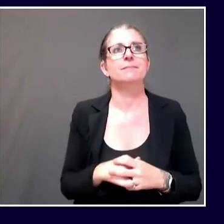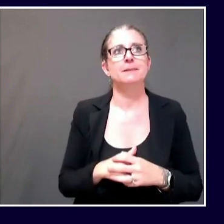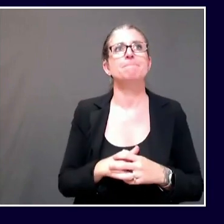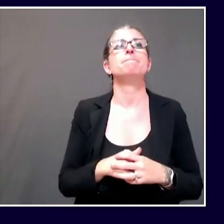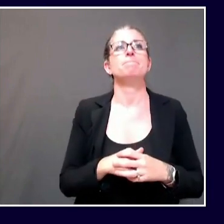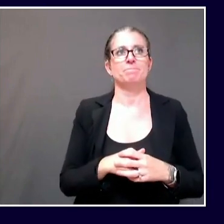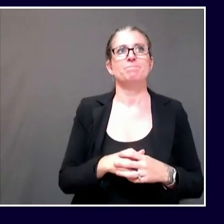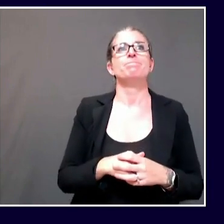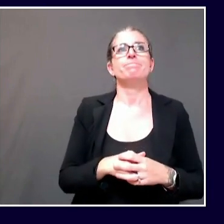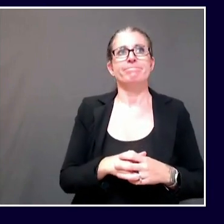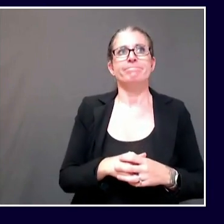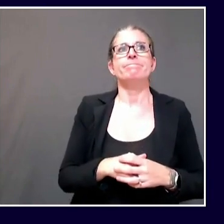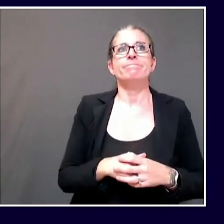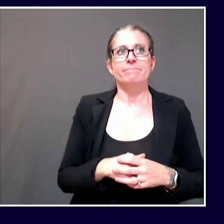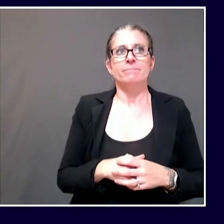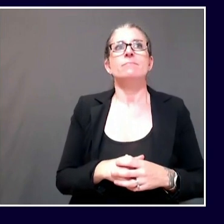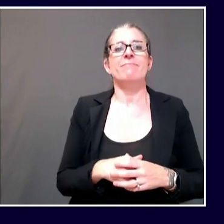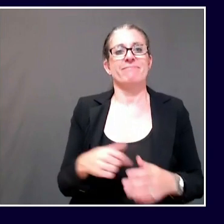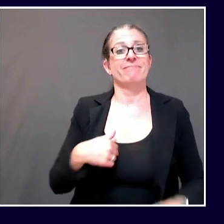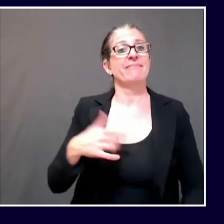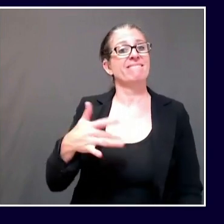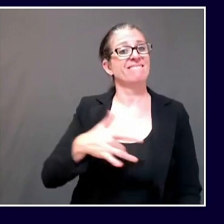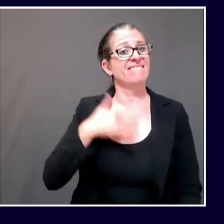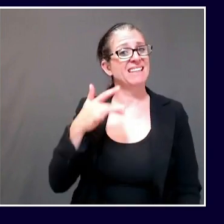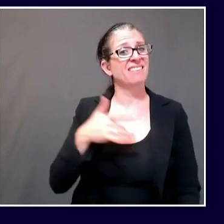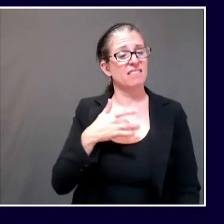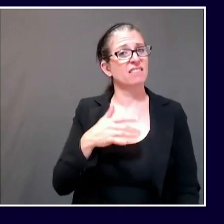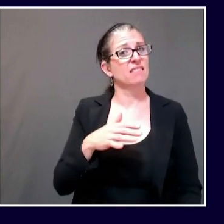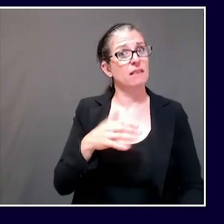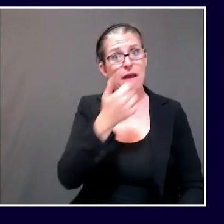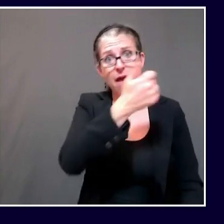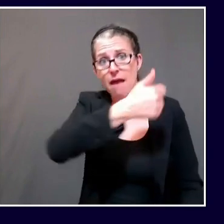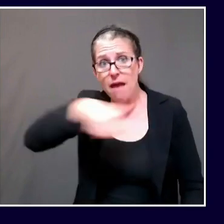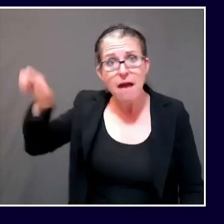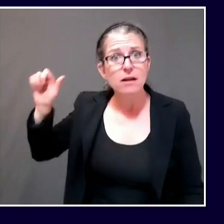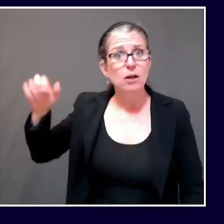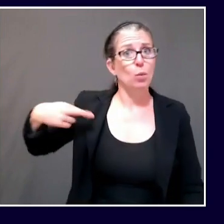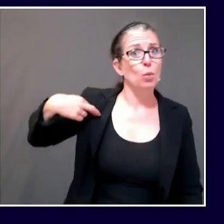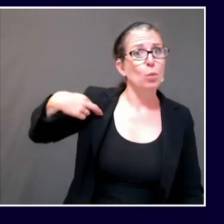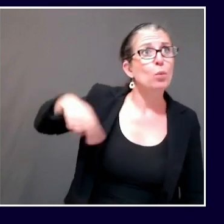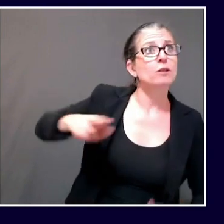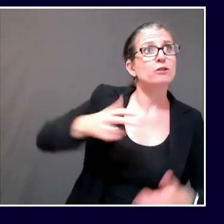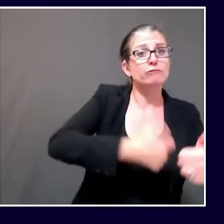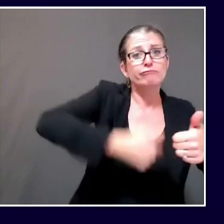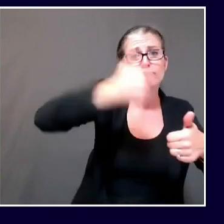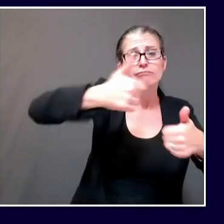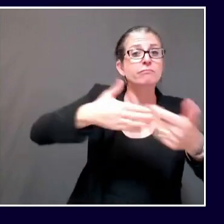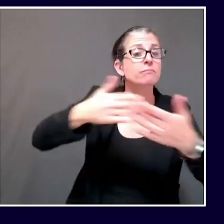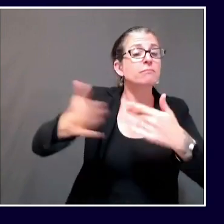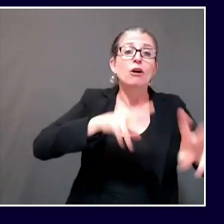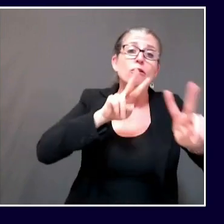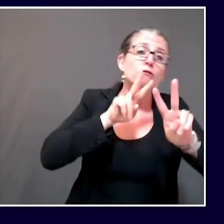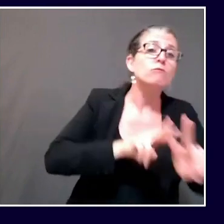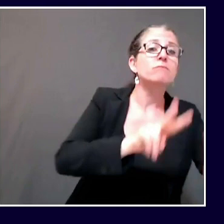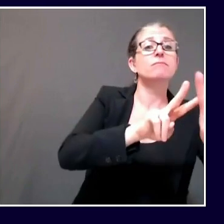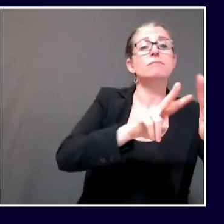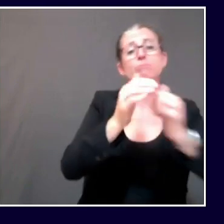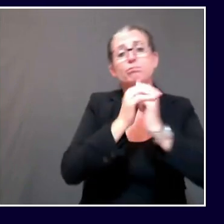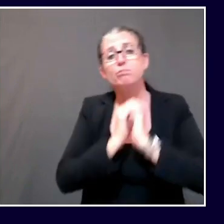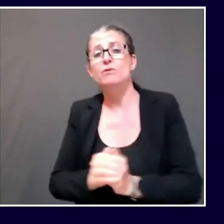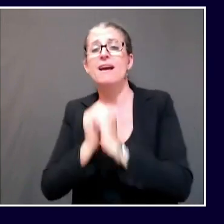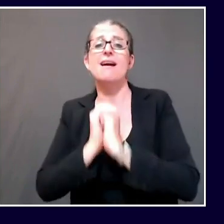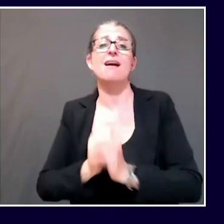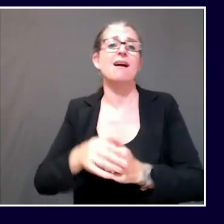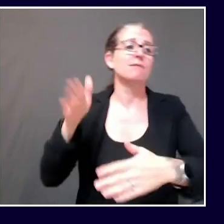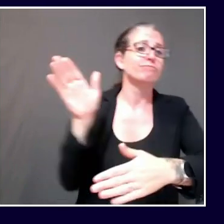in events like this, whether it be a wedding or a regular worship service, to keep their parishioners and congregants